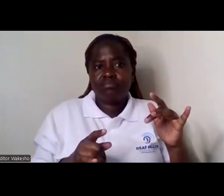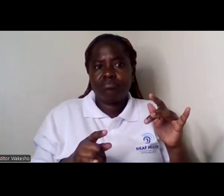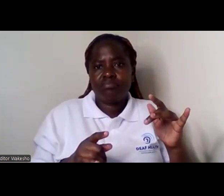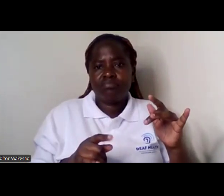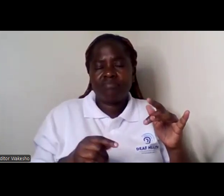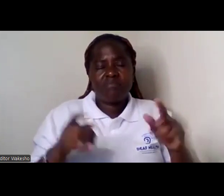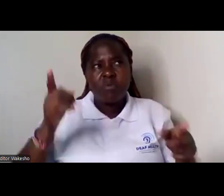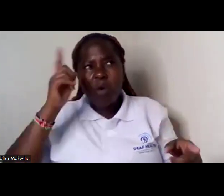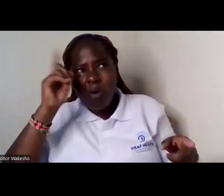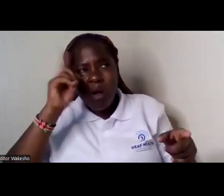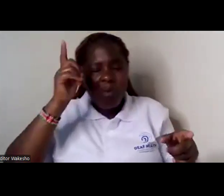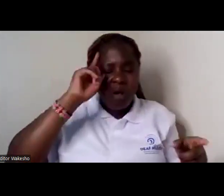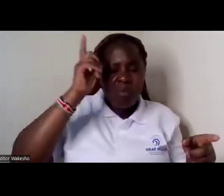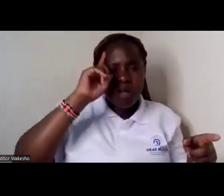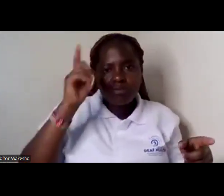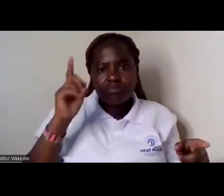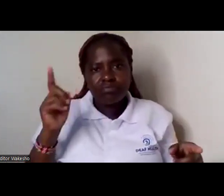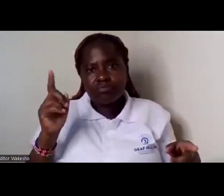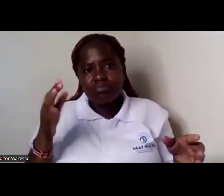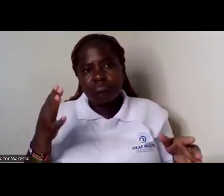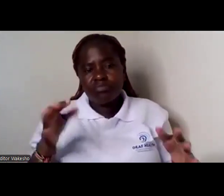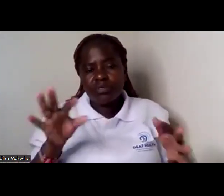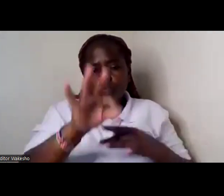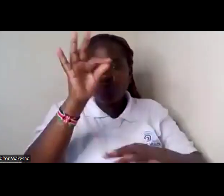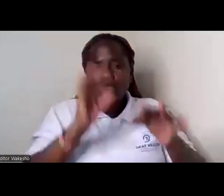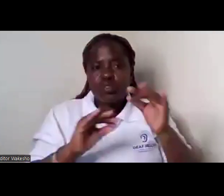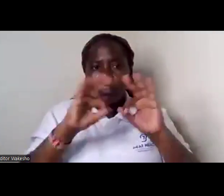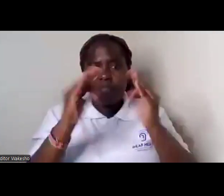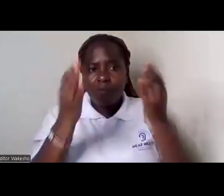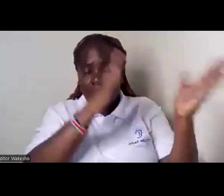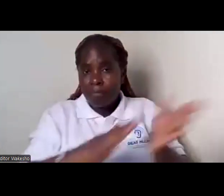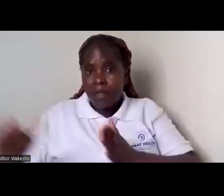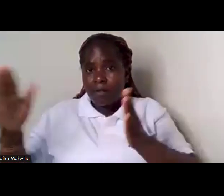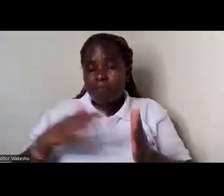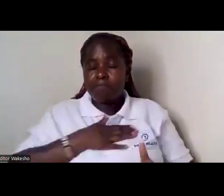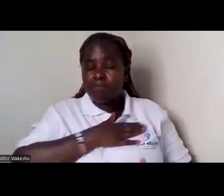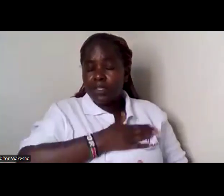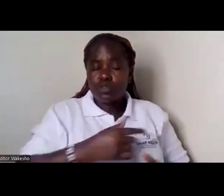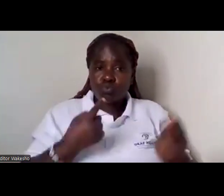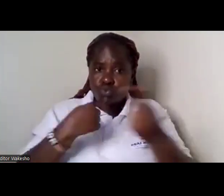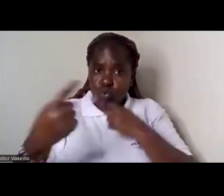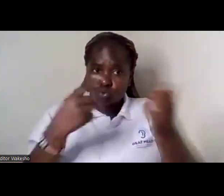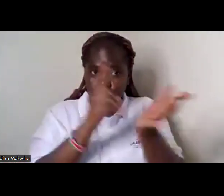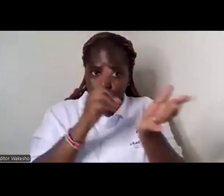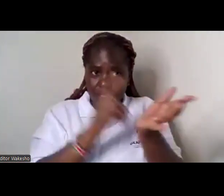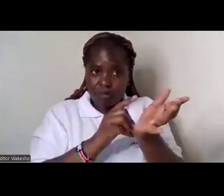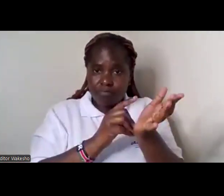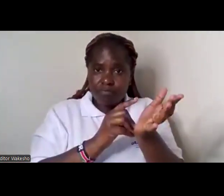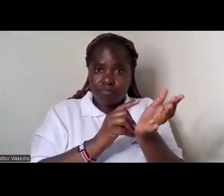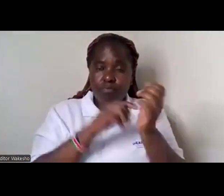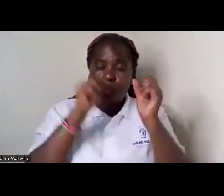guessing or when choosing a contraceptive method, please talk to the experts to